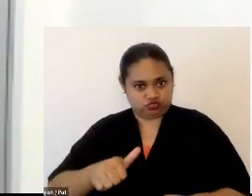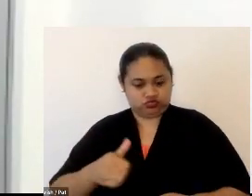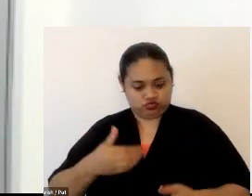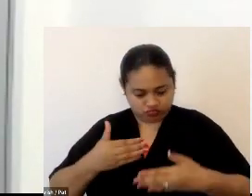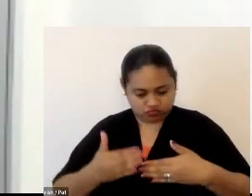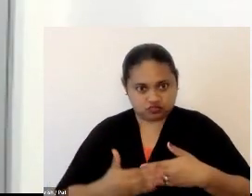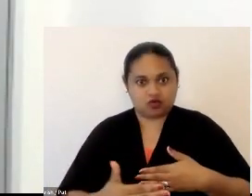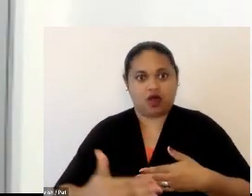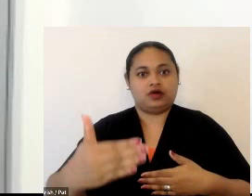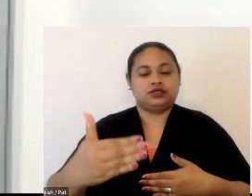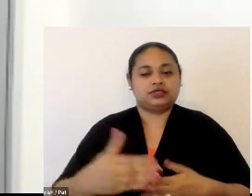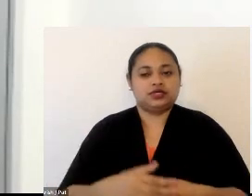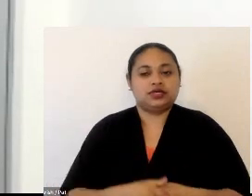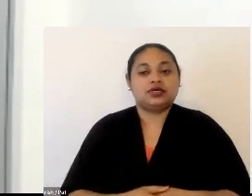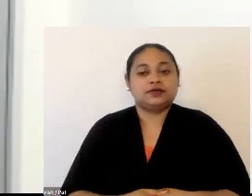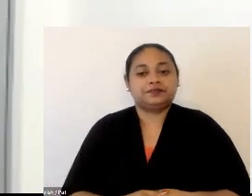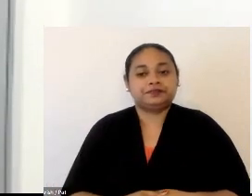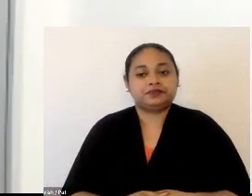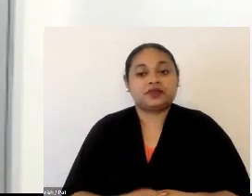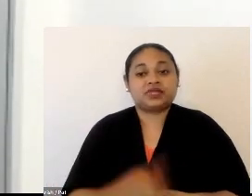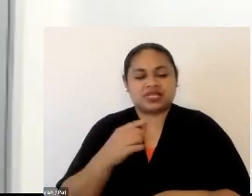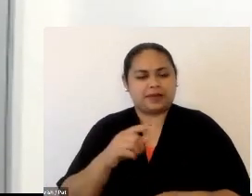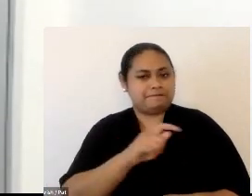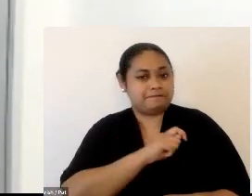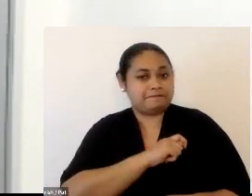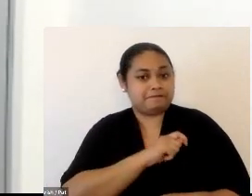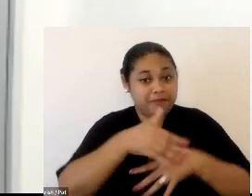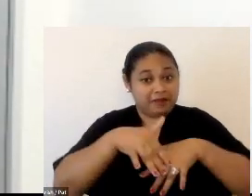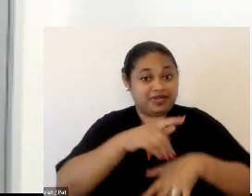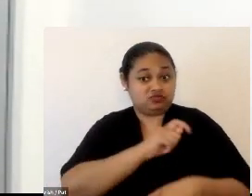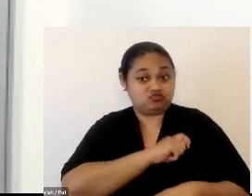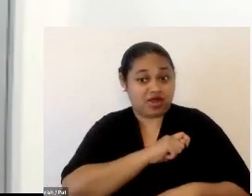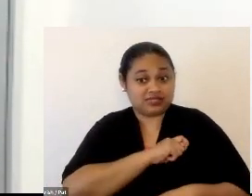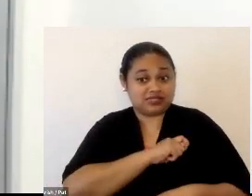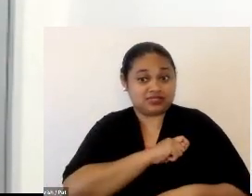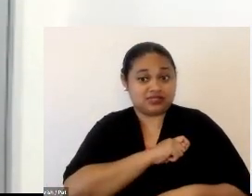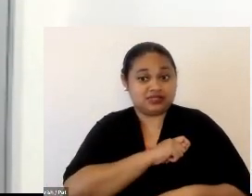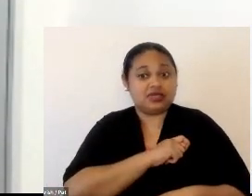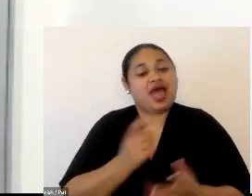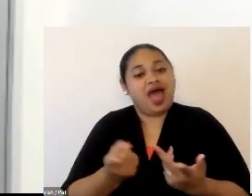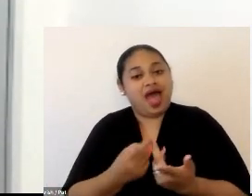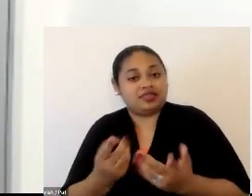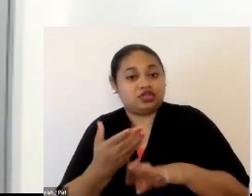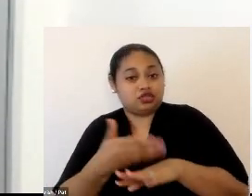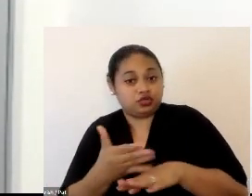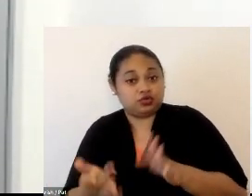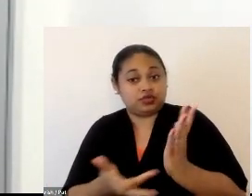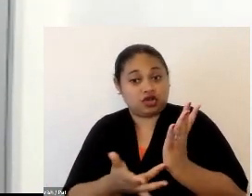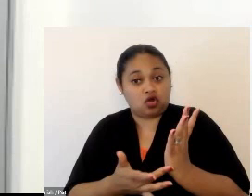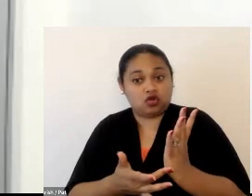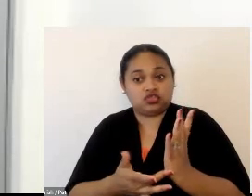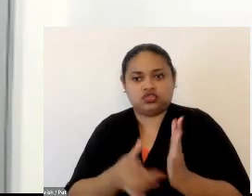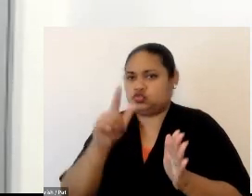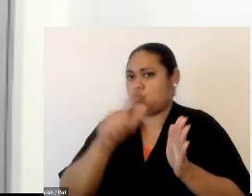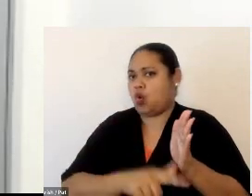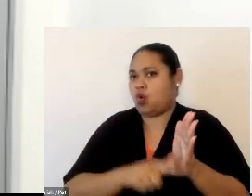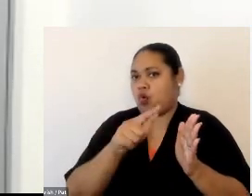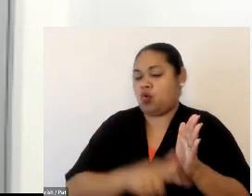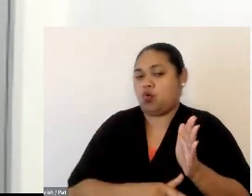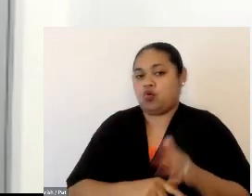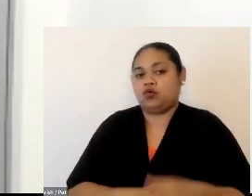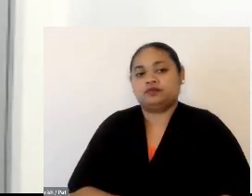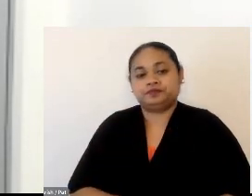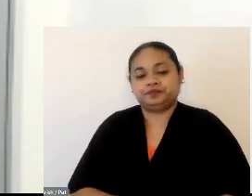that public trust in AI and other new technologies is low. It must